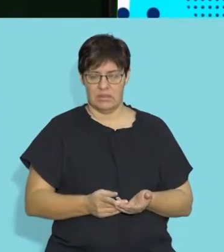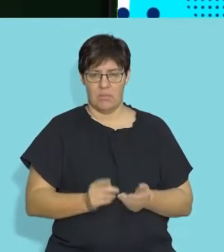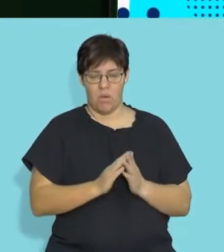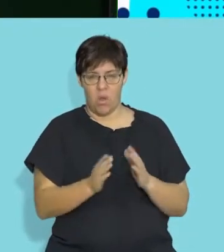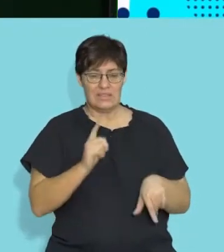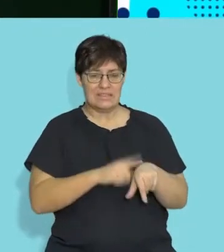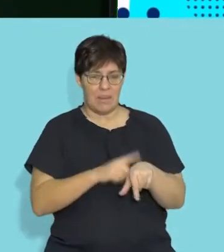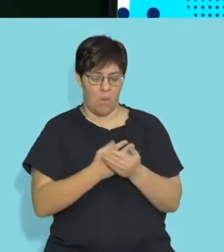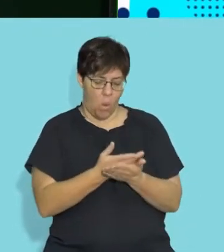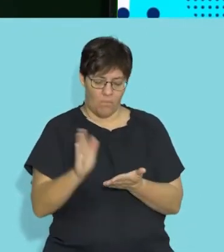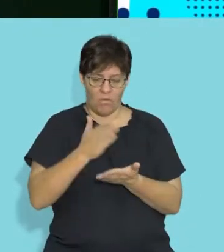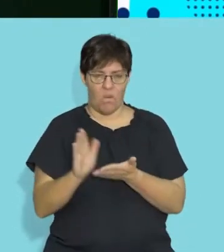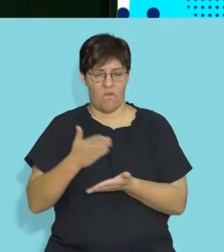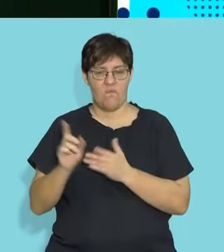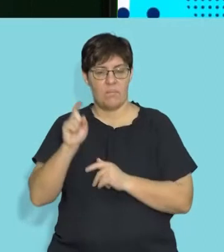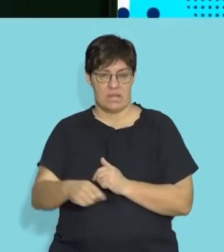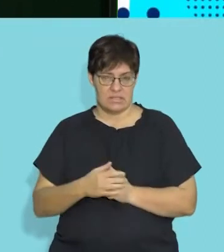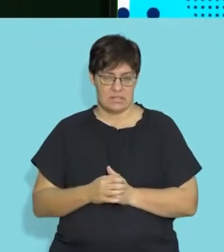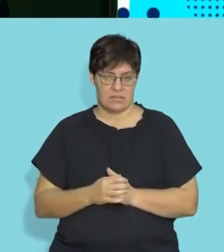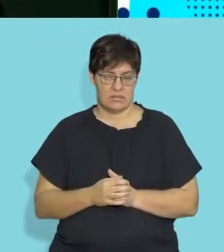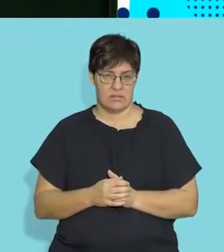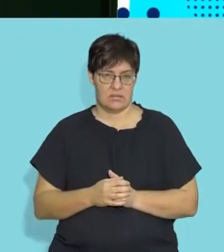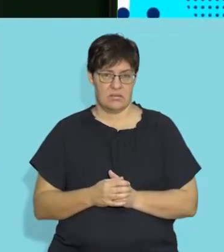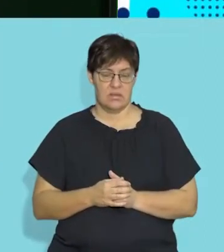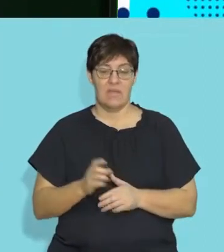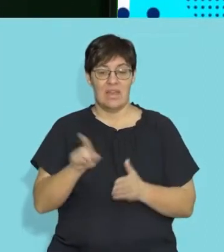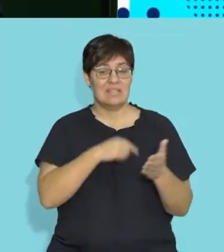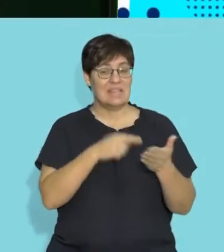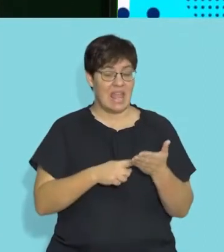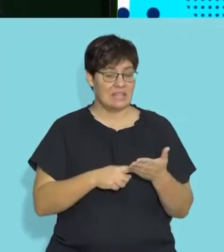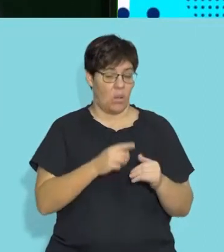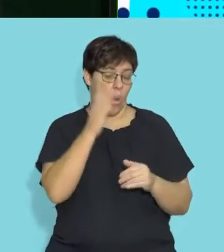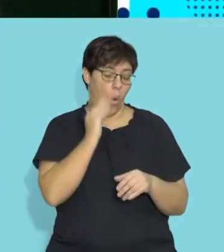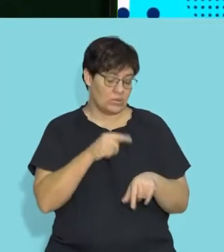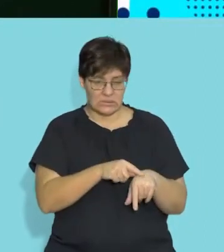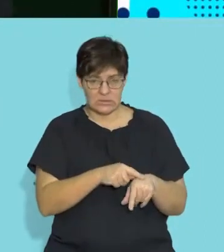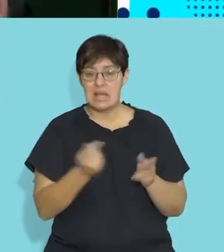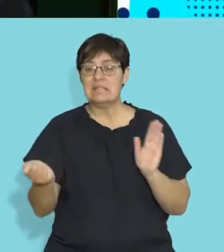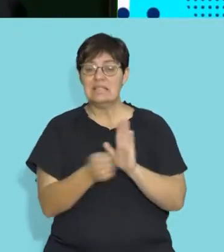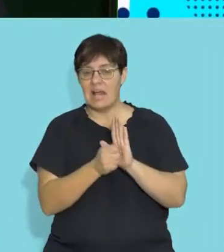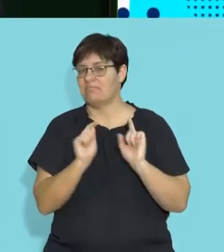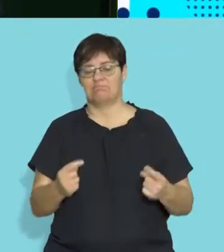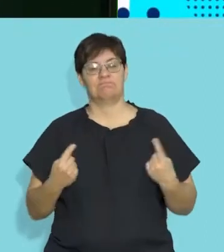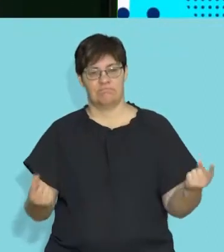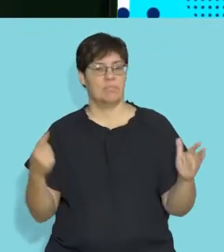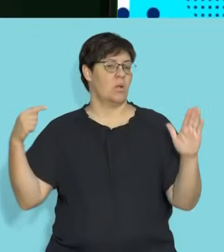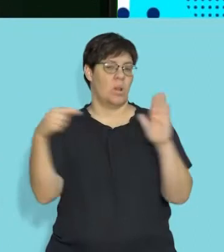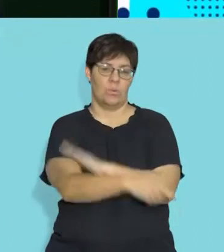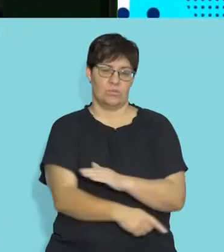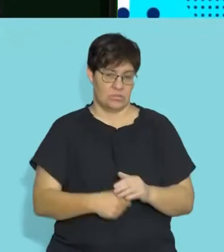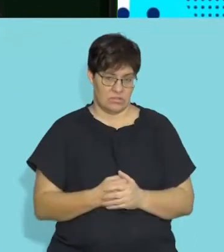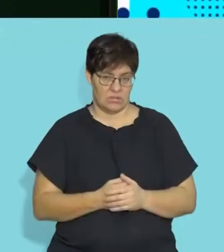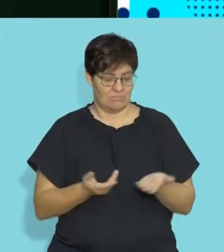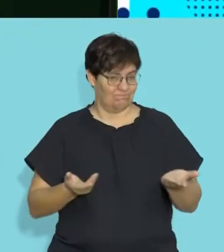They have expiry dates. So obviously, if the date expires, we won't be able to sell the